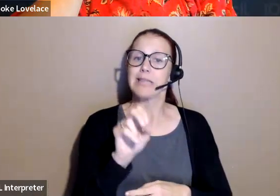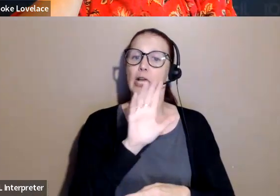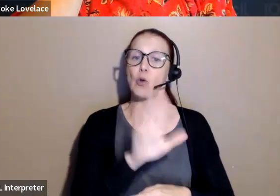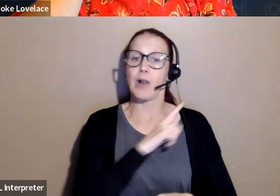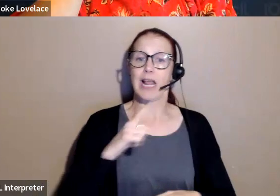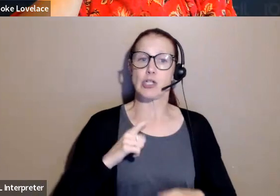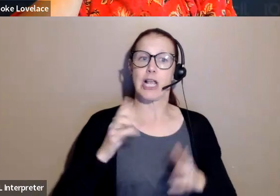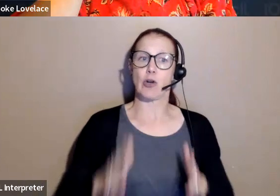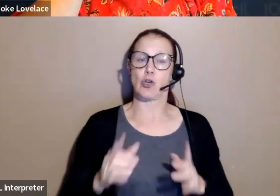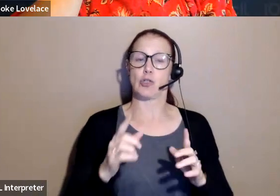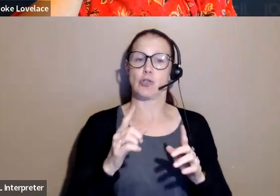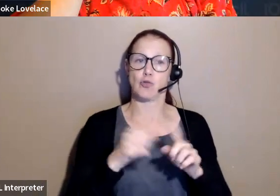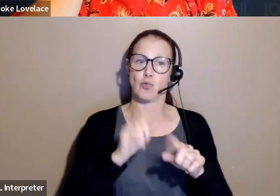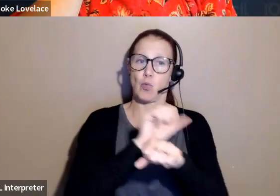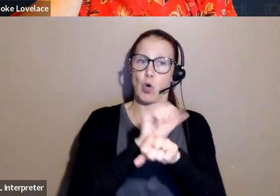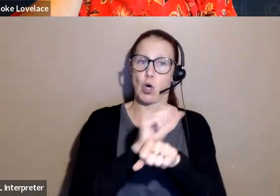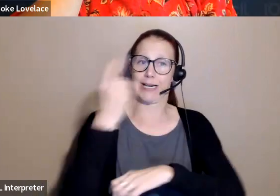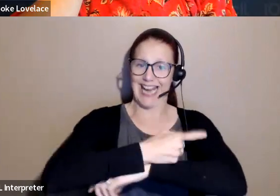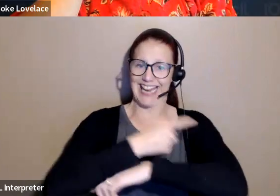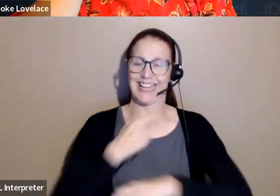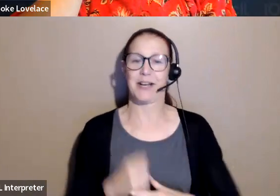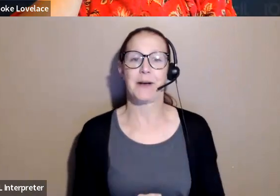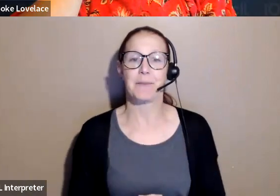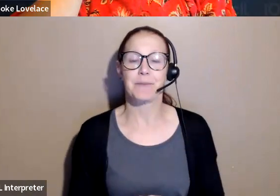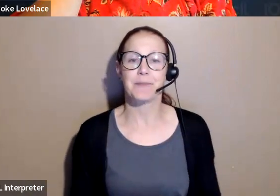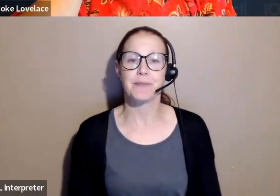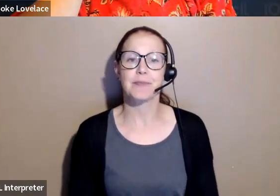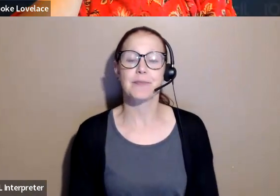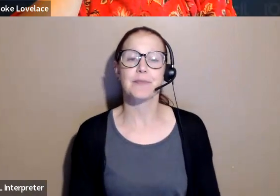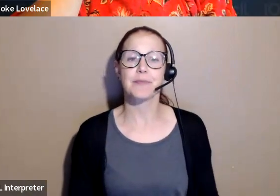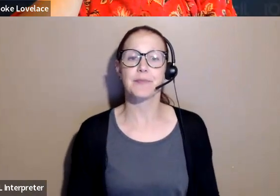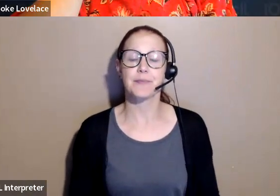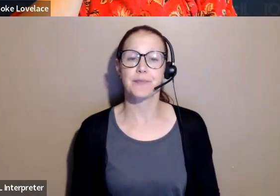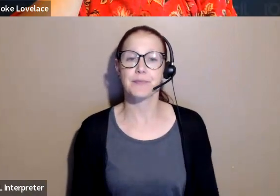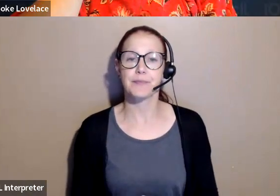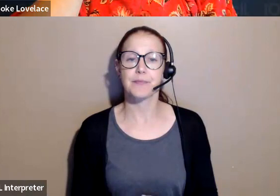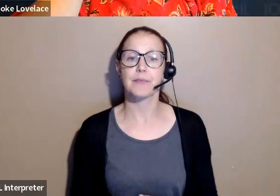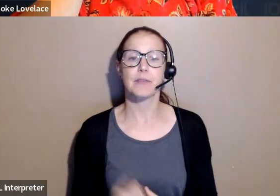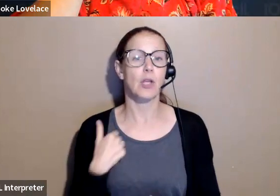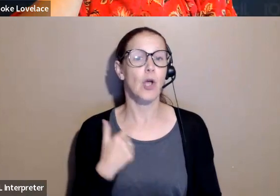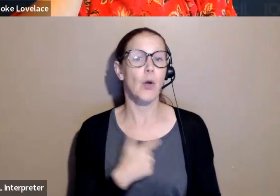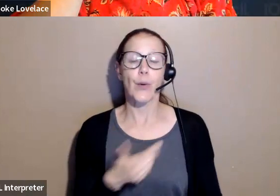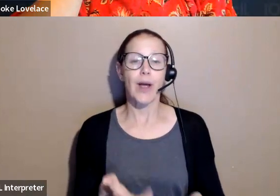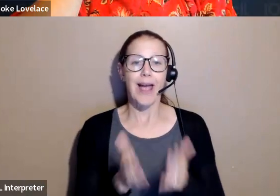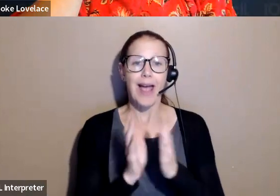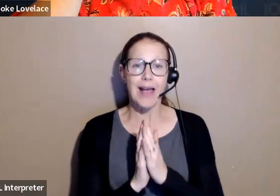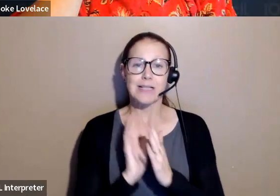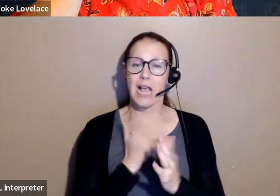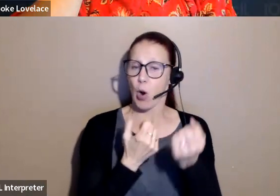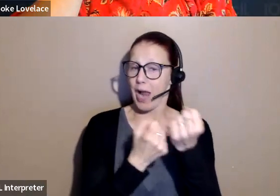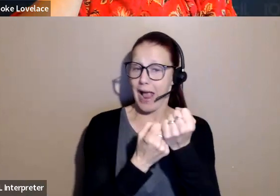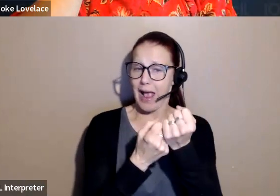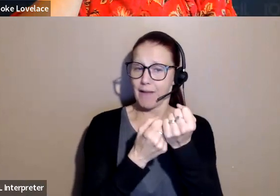Work Day. And what we are asking our advocates to